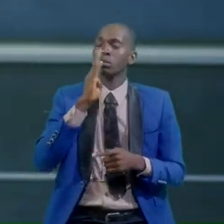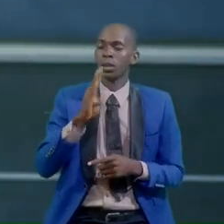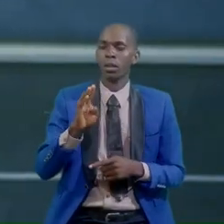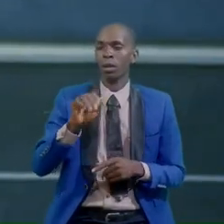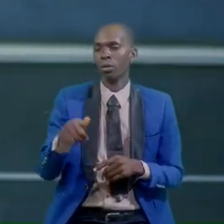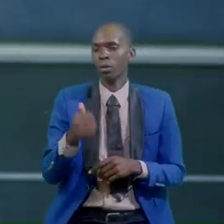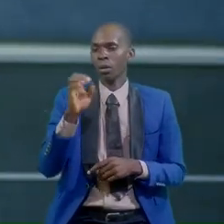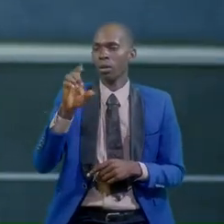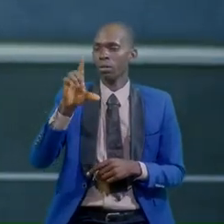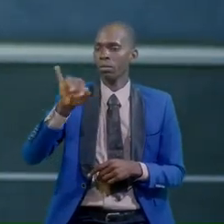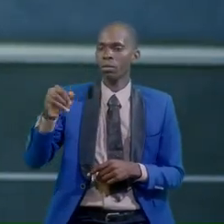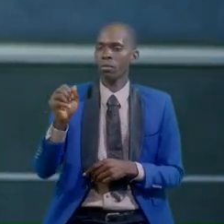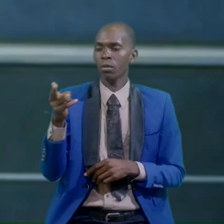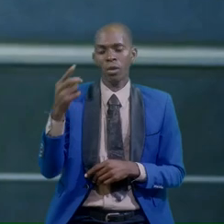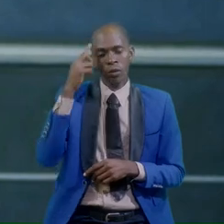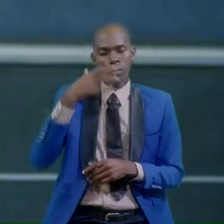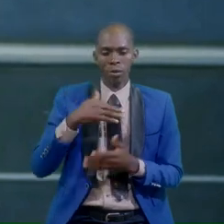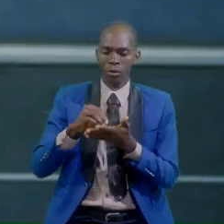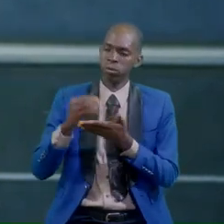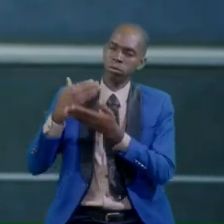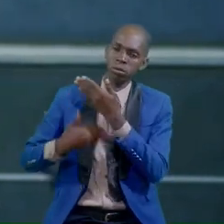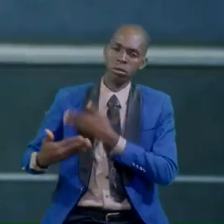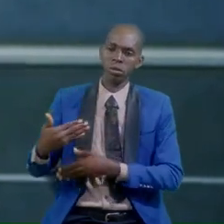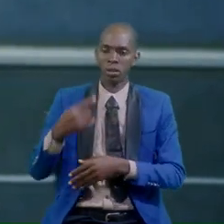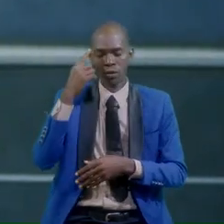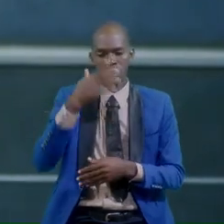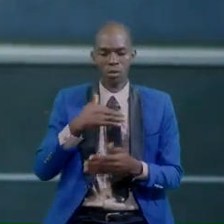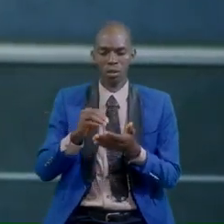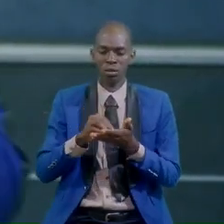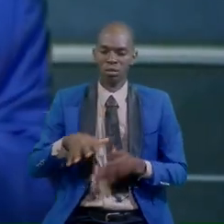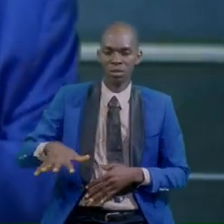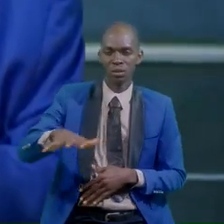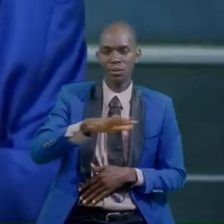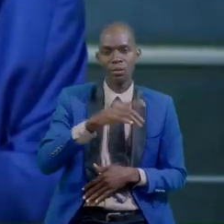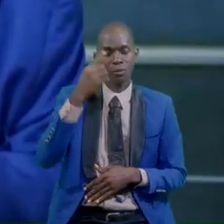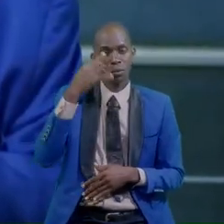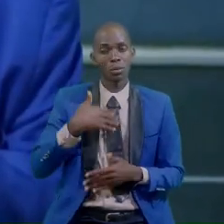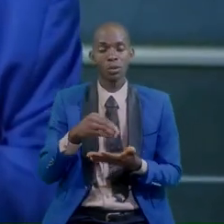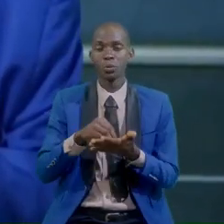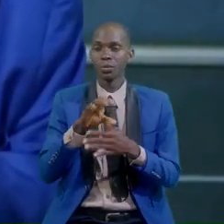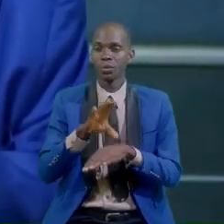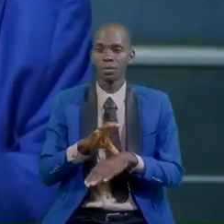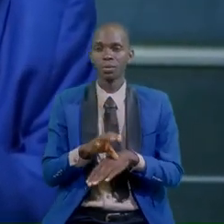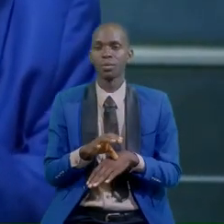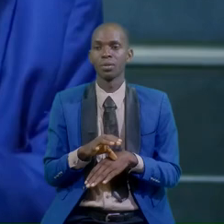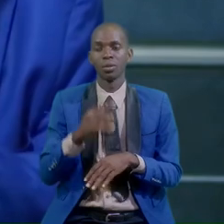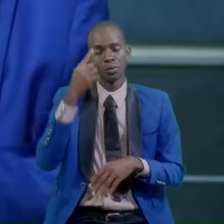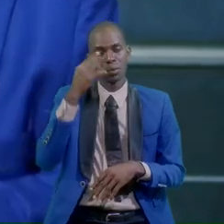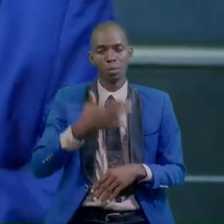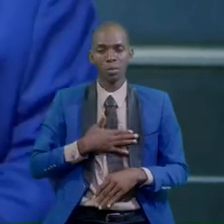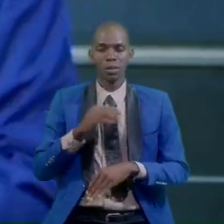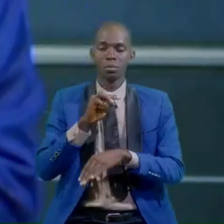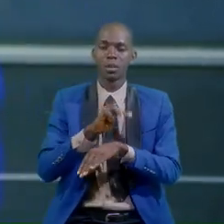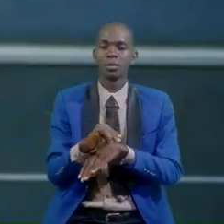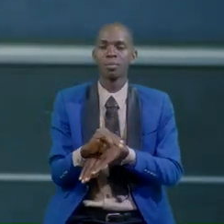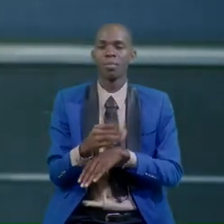my generation, for my locality, for my denomination, for my ministry, and